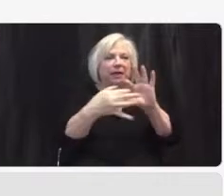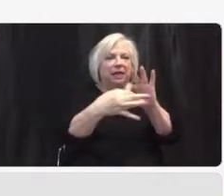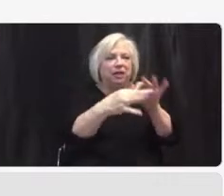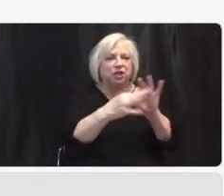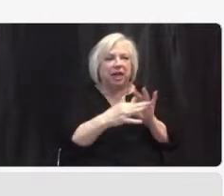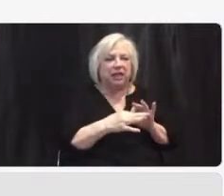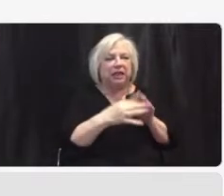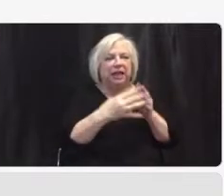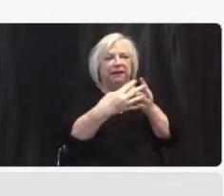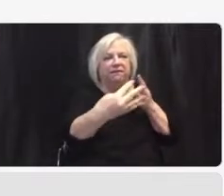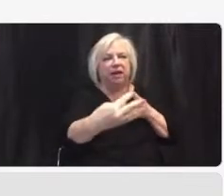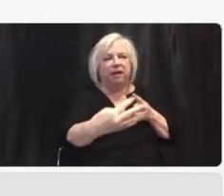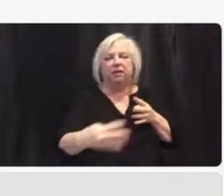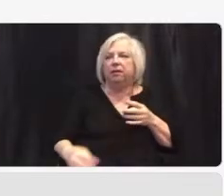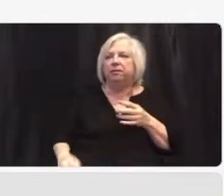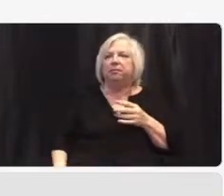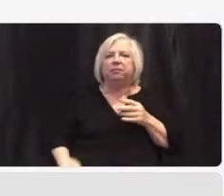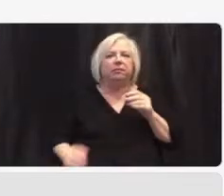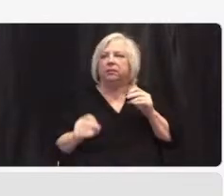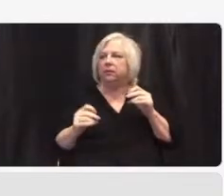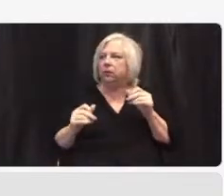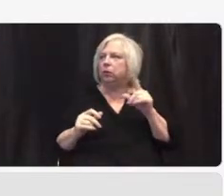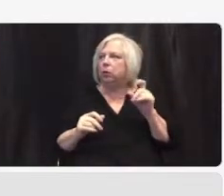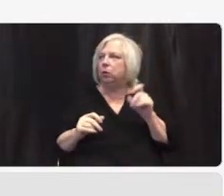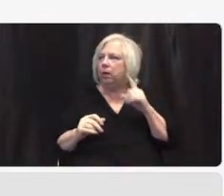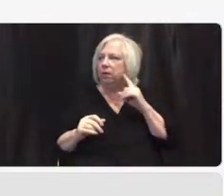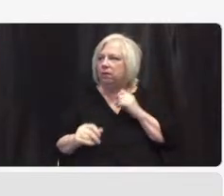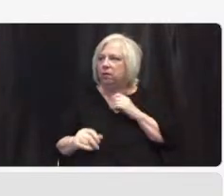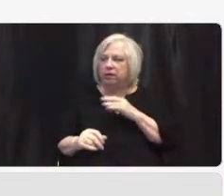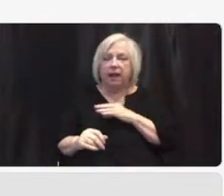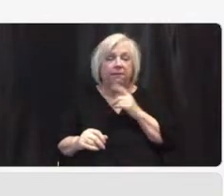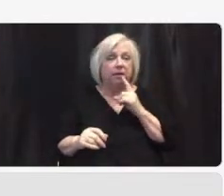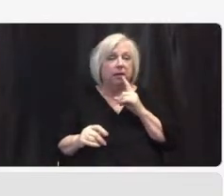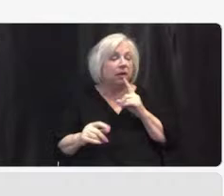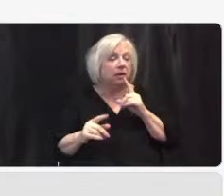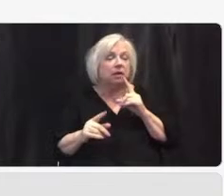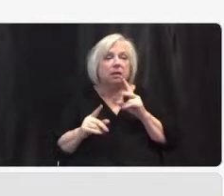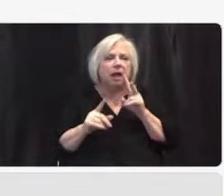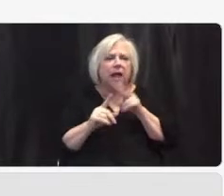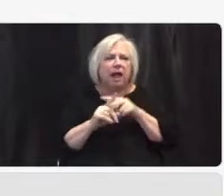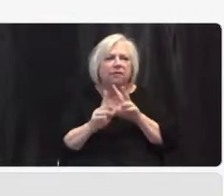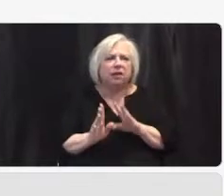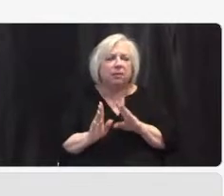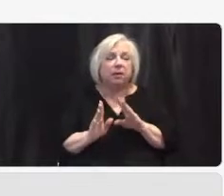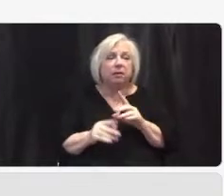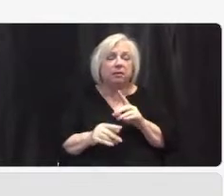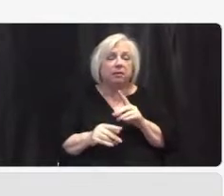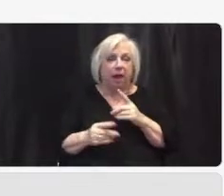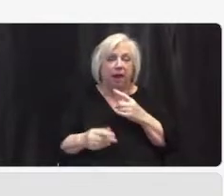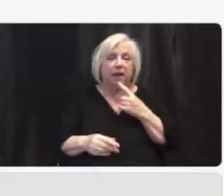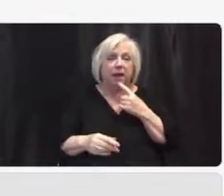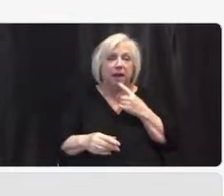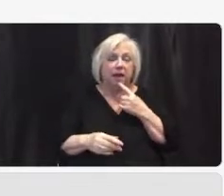A quick question for staff. So applicant's affirmations that he's not going to proceed